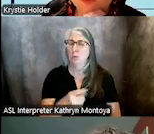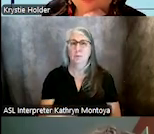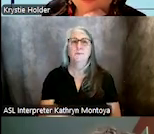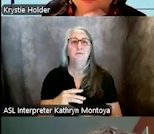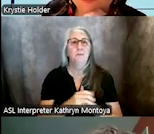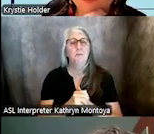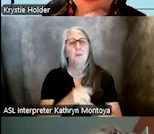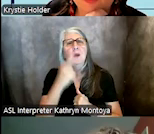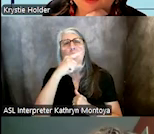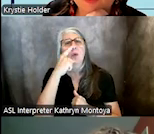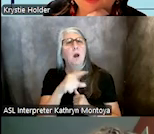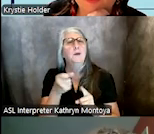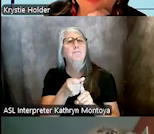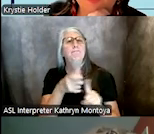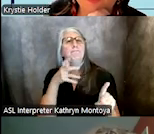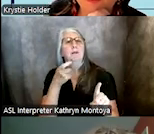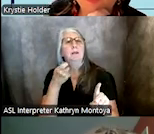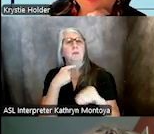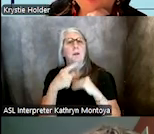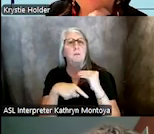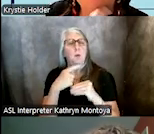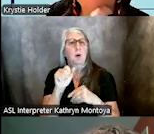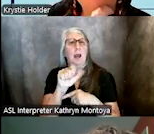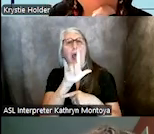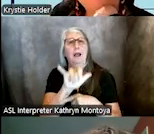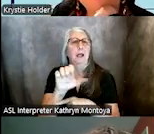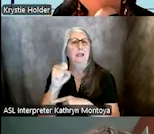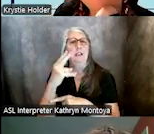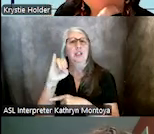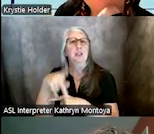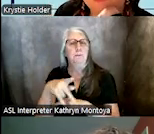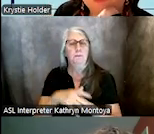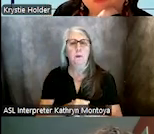all could talk a little bit more about the allyship.